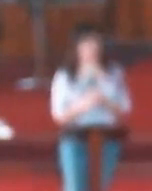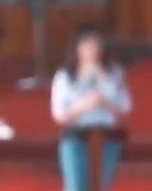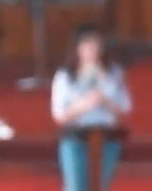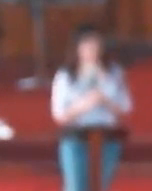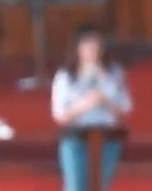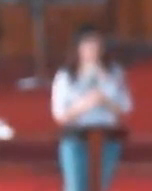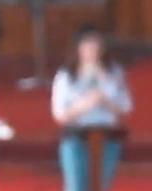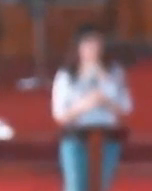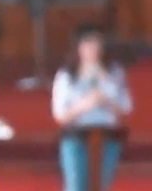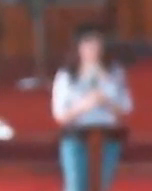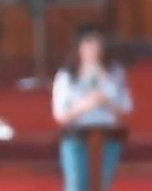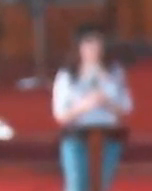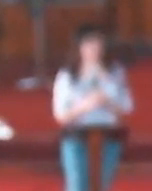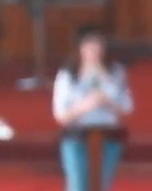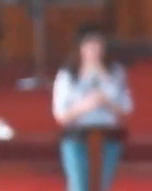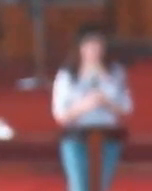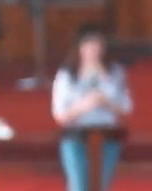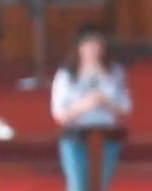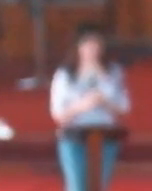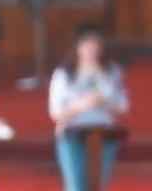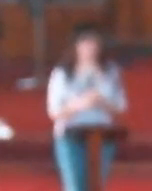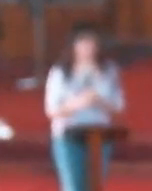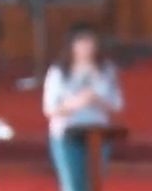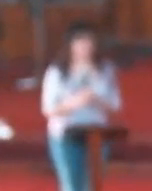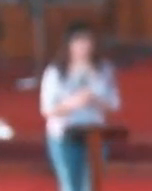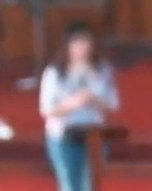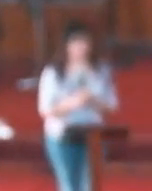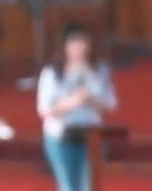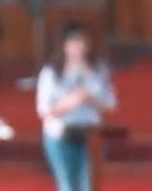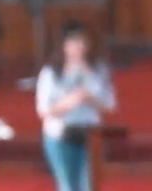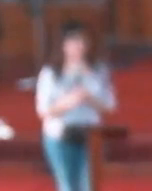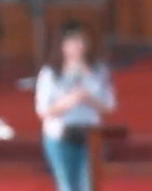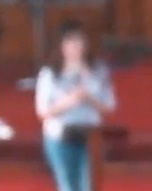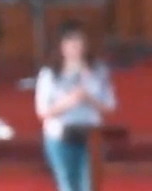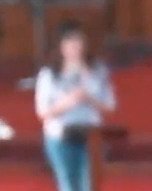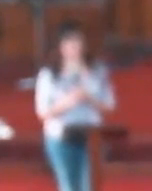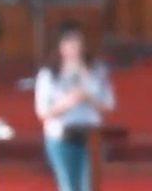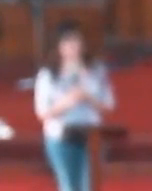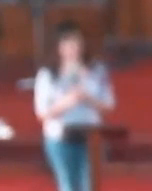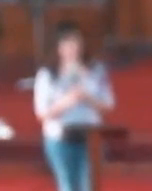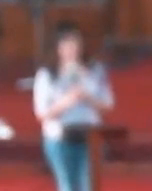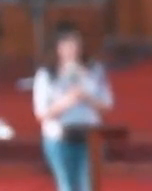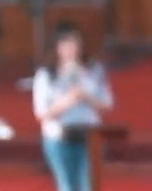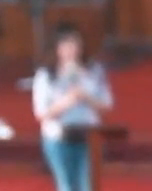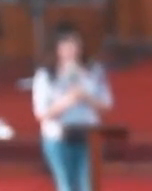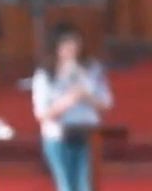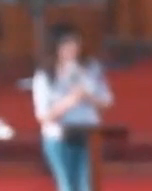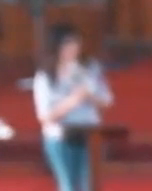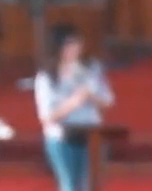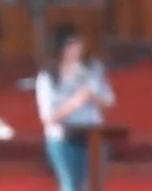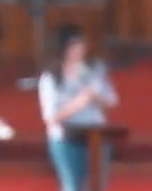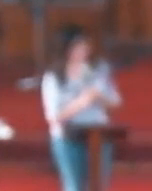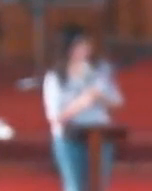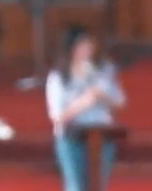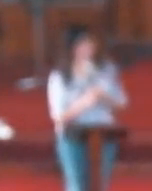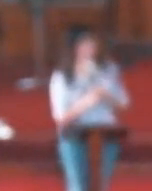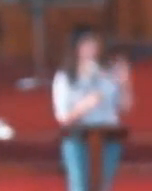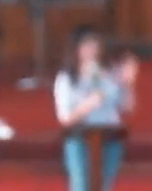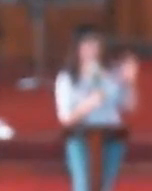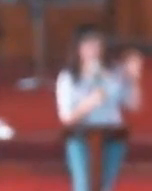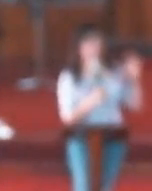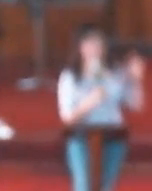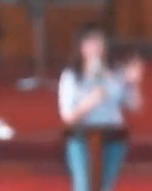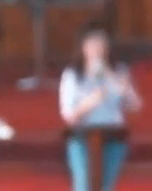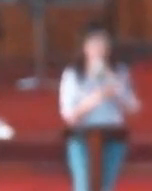se usan para sostener este tipo de concepto, ¿okay? Okay, and we're going to enter into the Bible to see